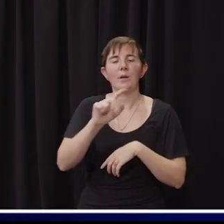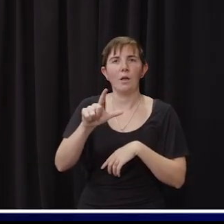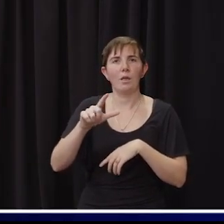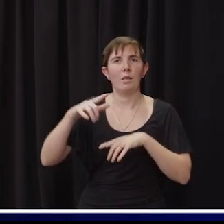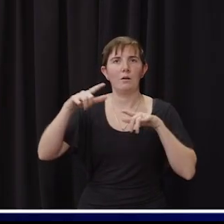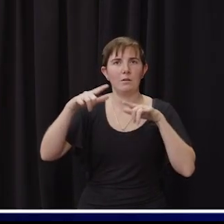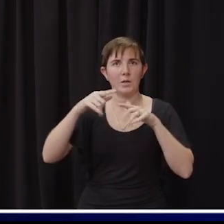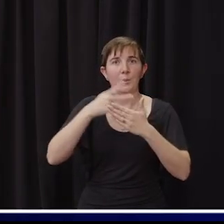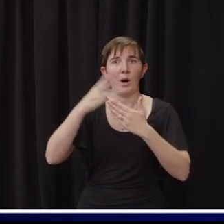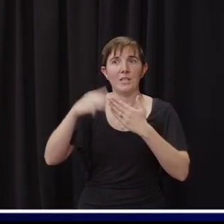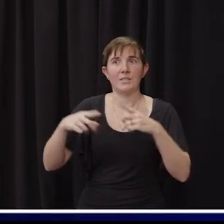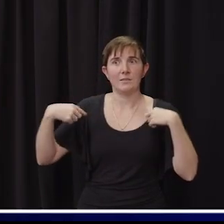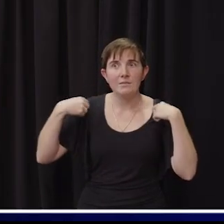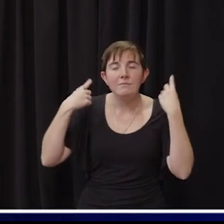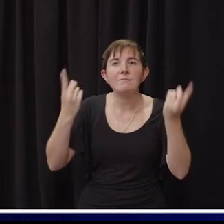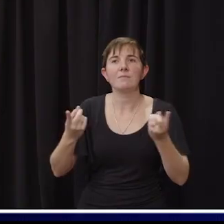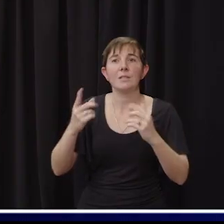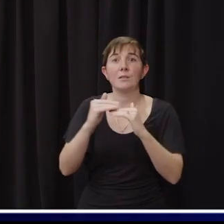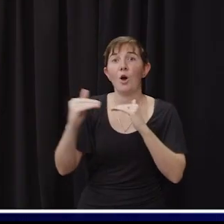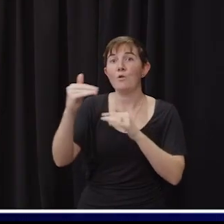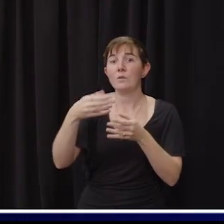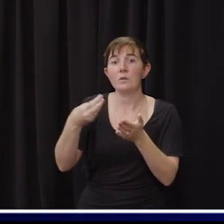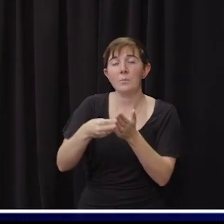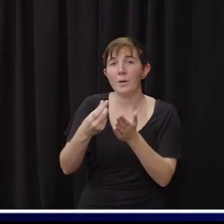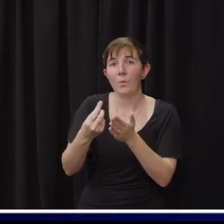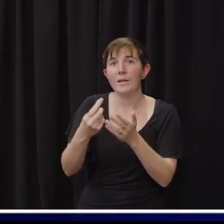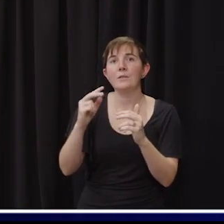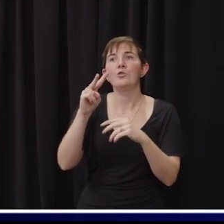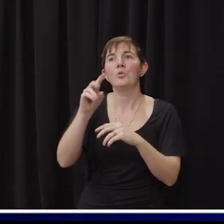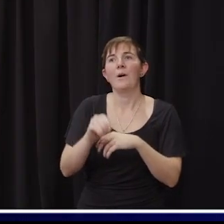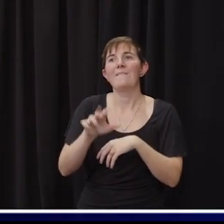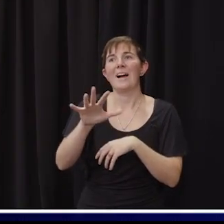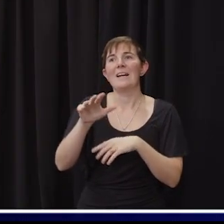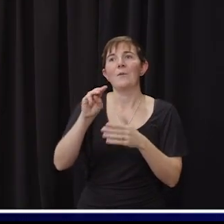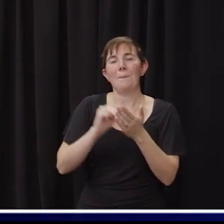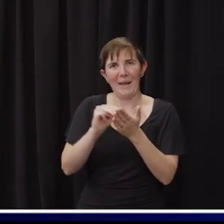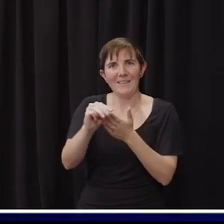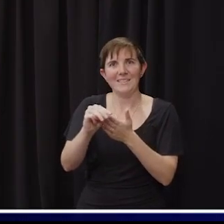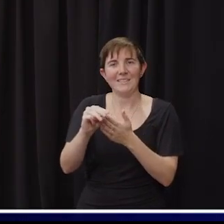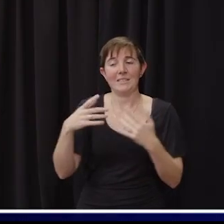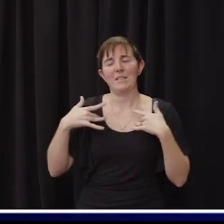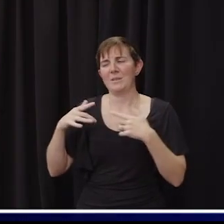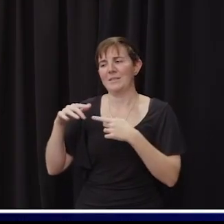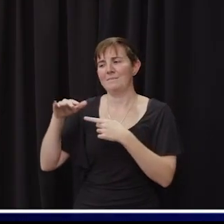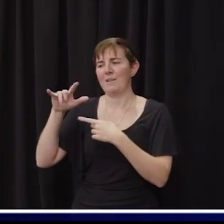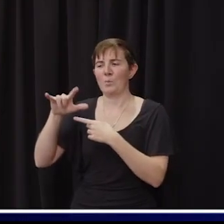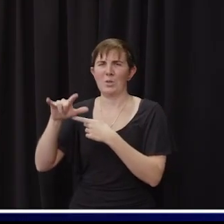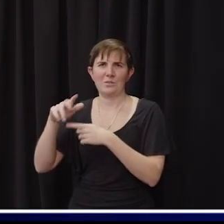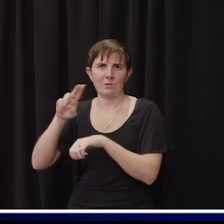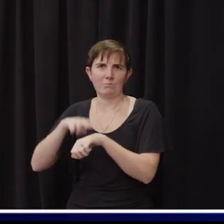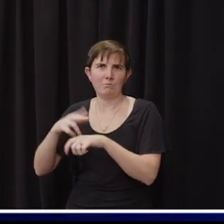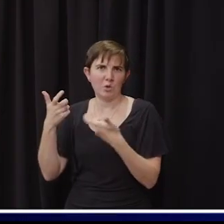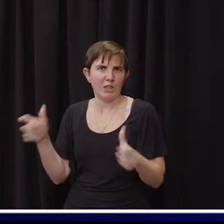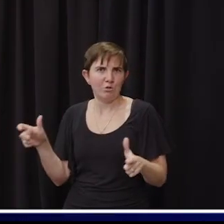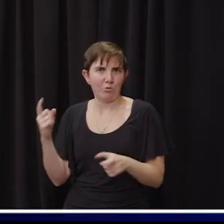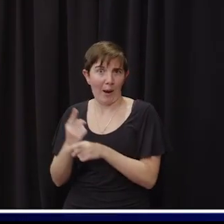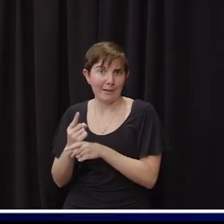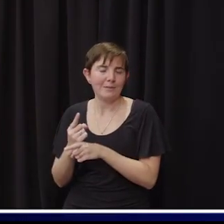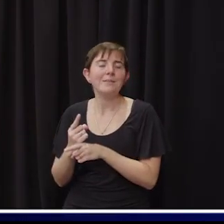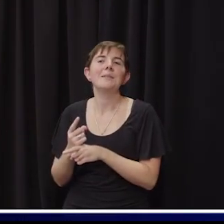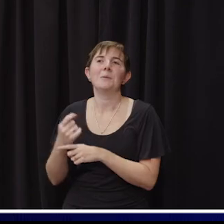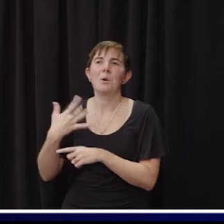over $2.5 billion. Now, airport projects obviously are typically large, but we like to